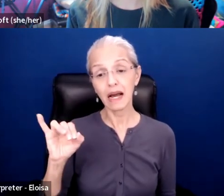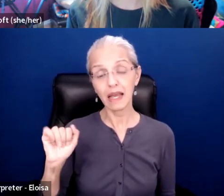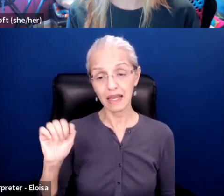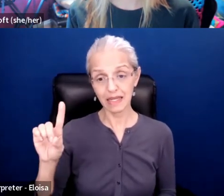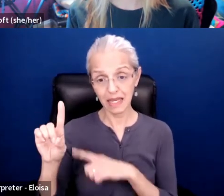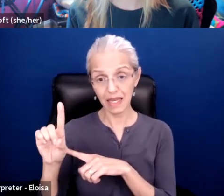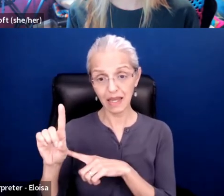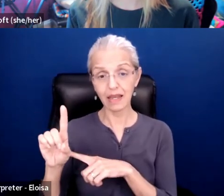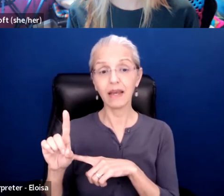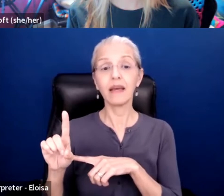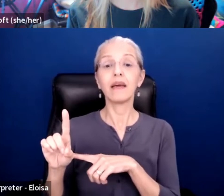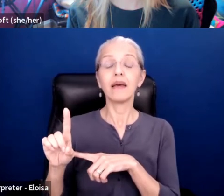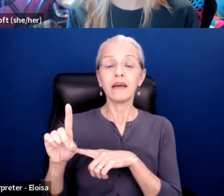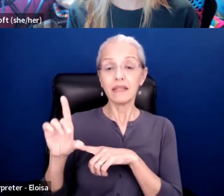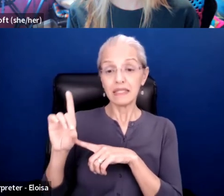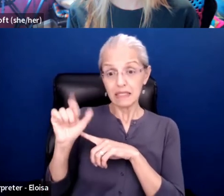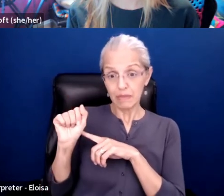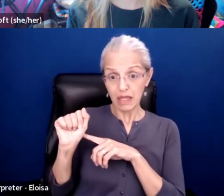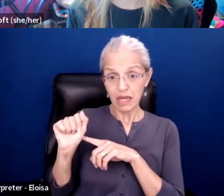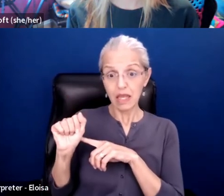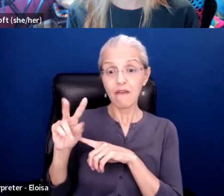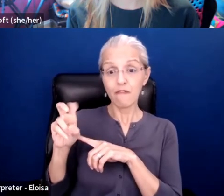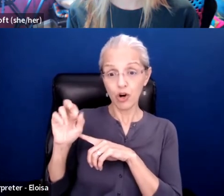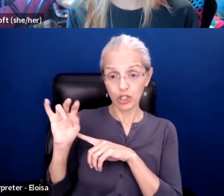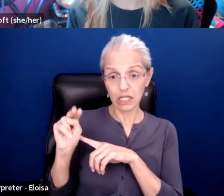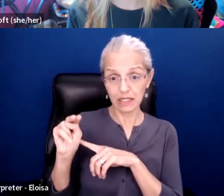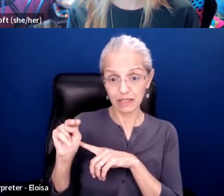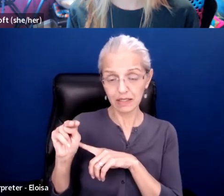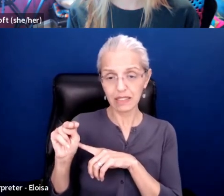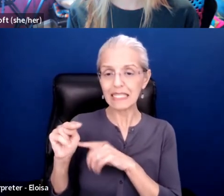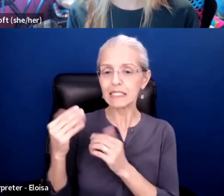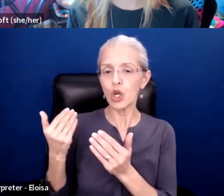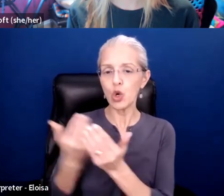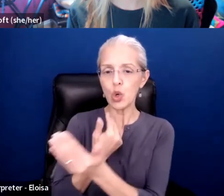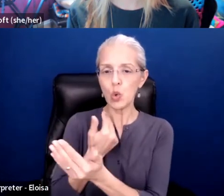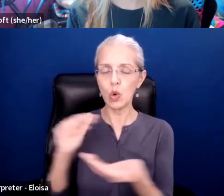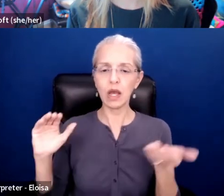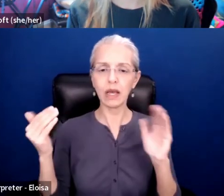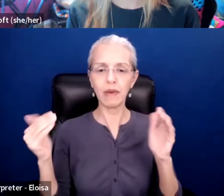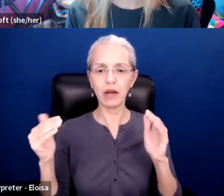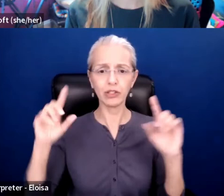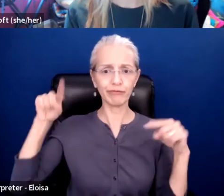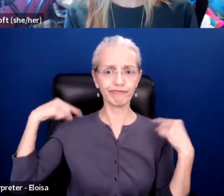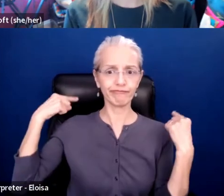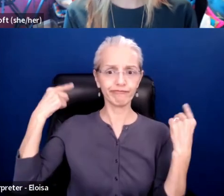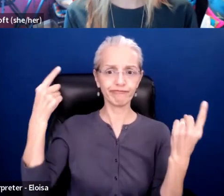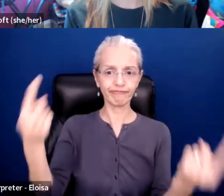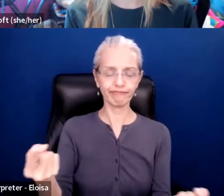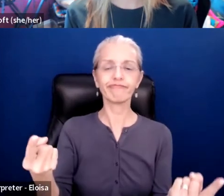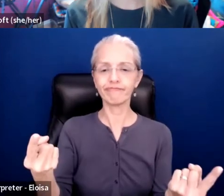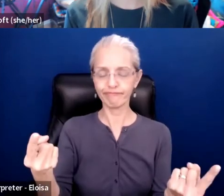disabilities version of NCI, is relatively new compared to the